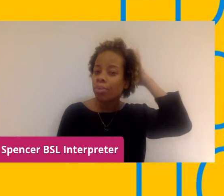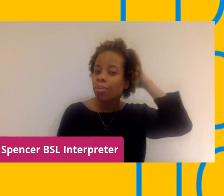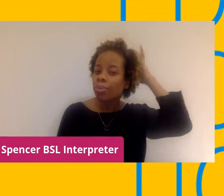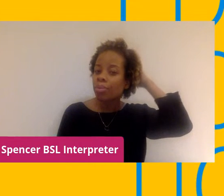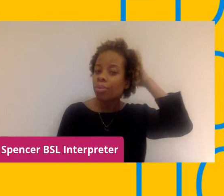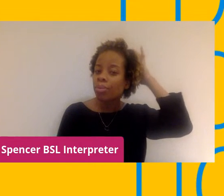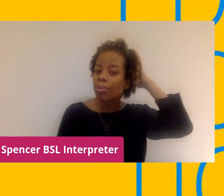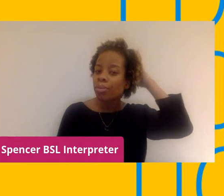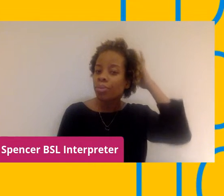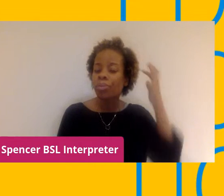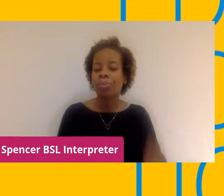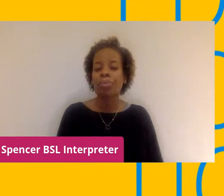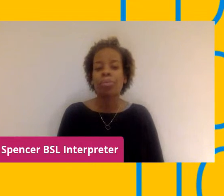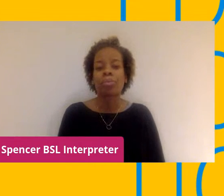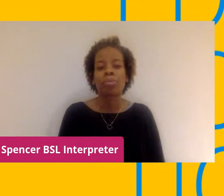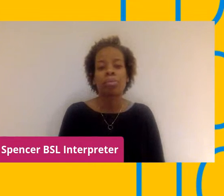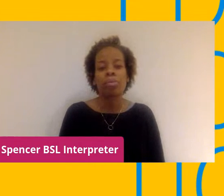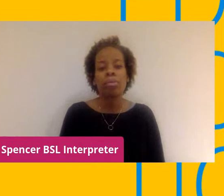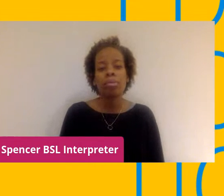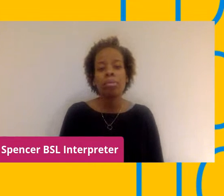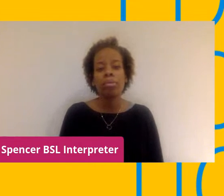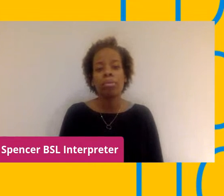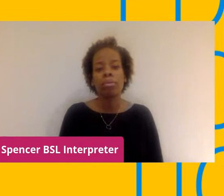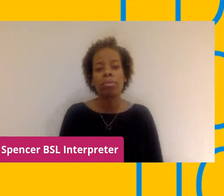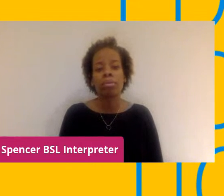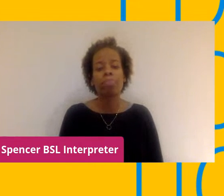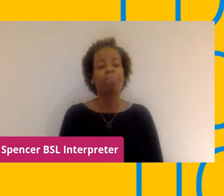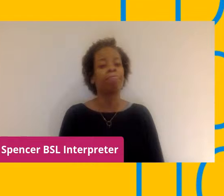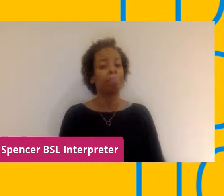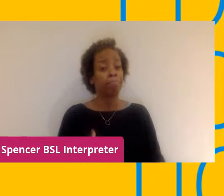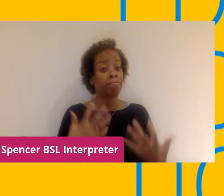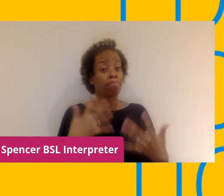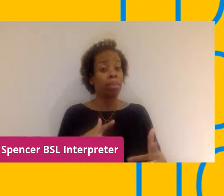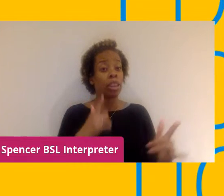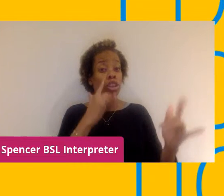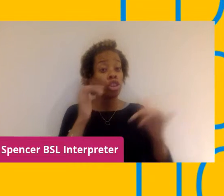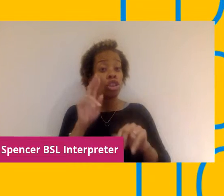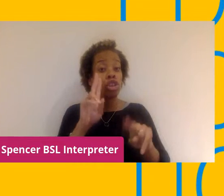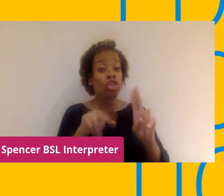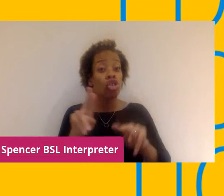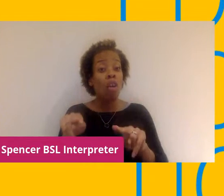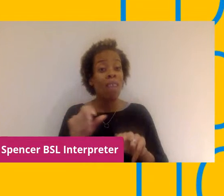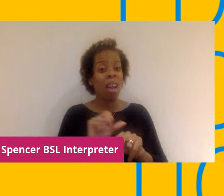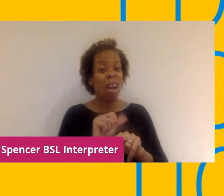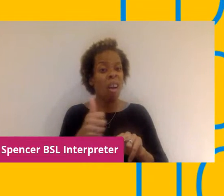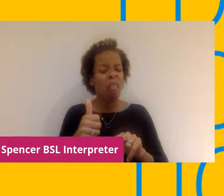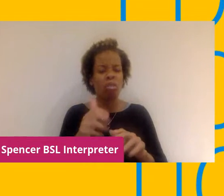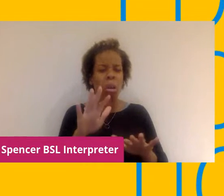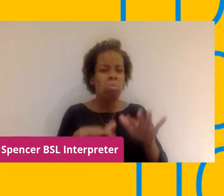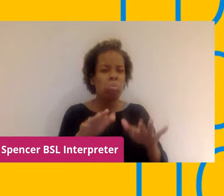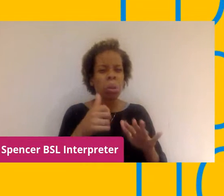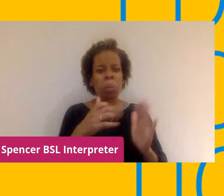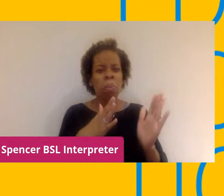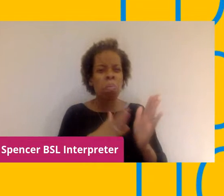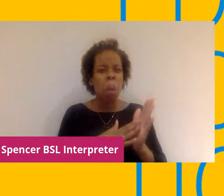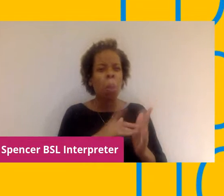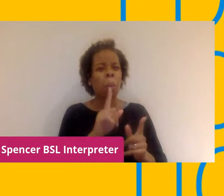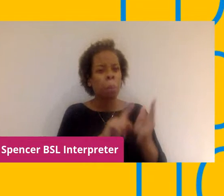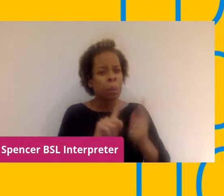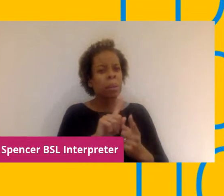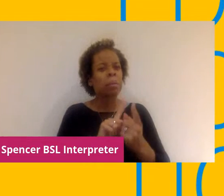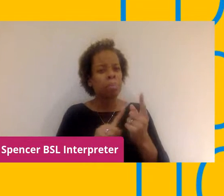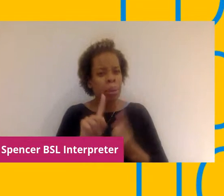did a survey of members after probably about 6 months of meetings, just to see what people